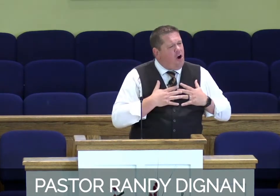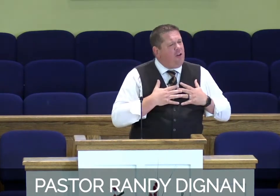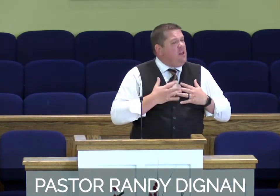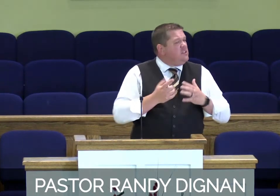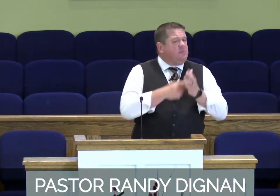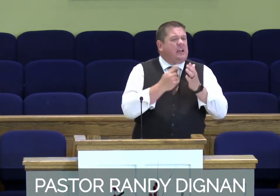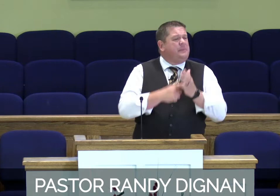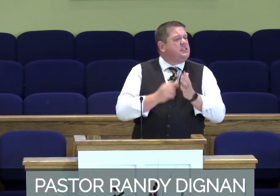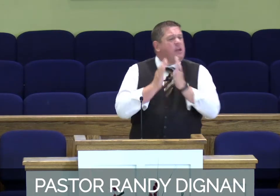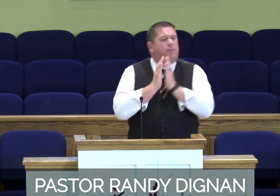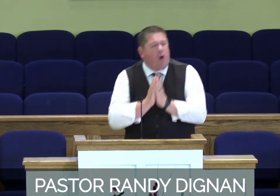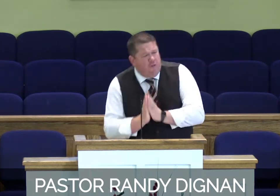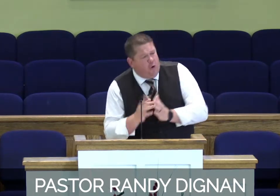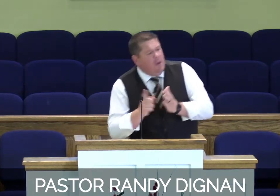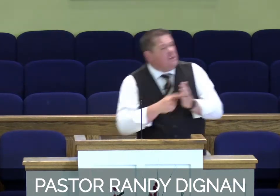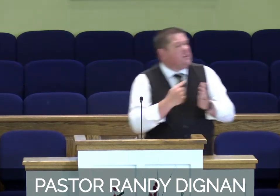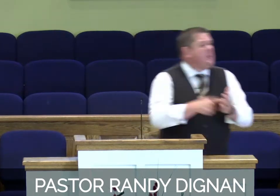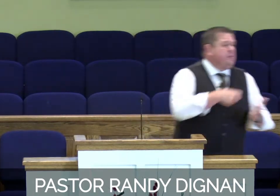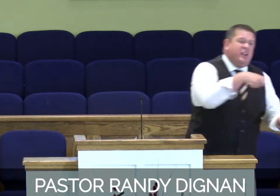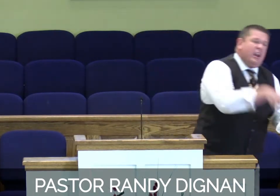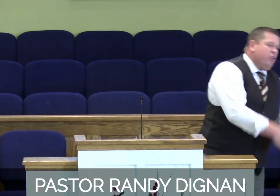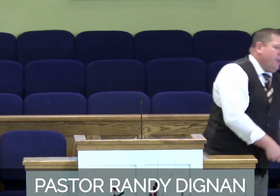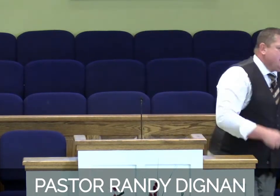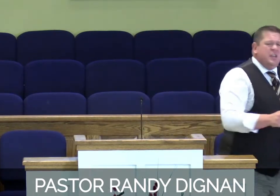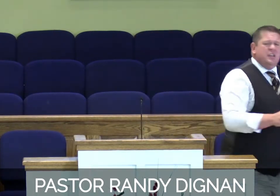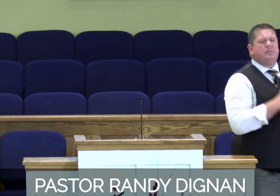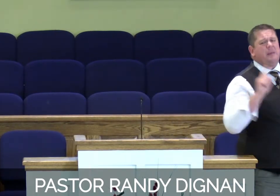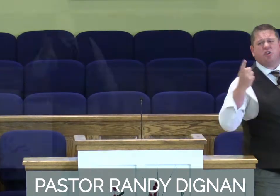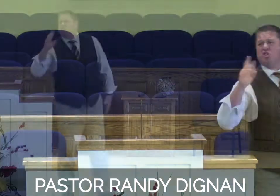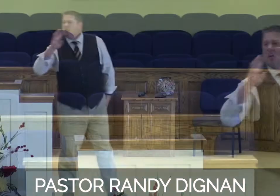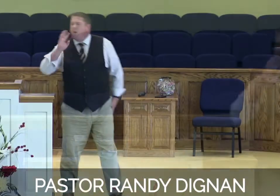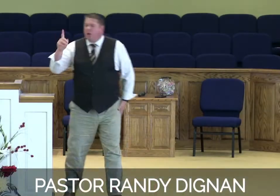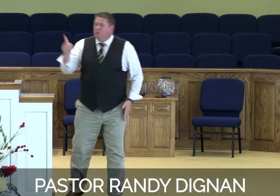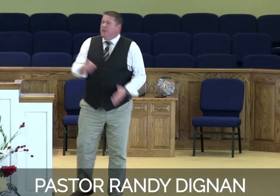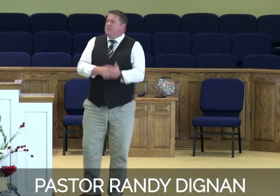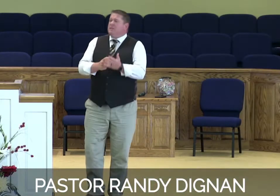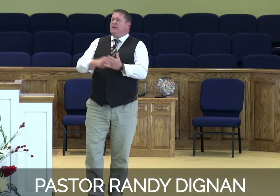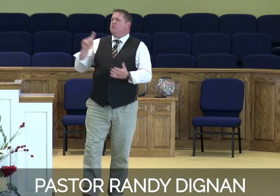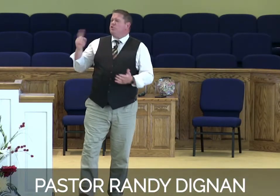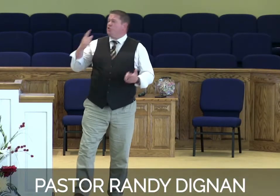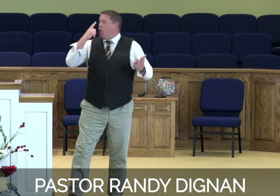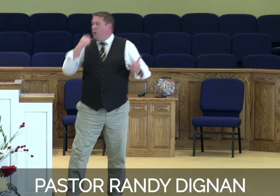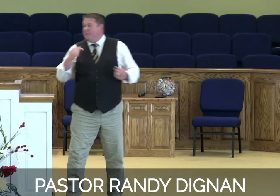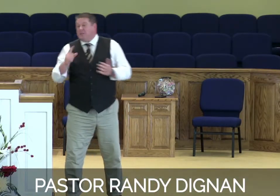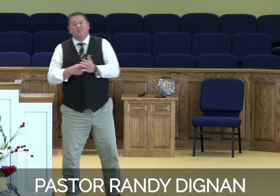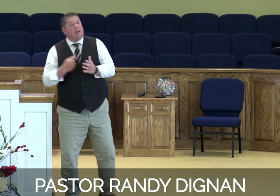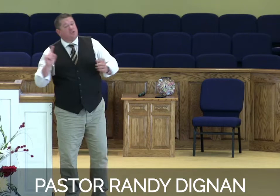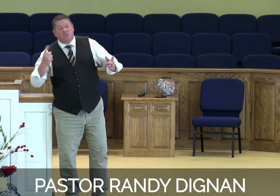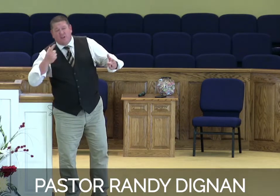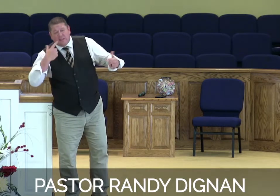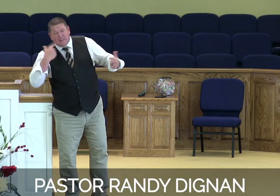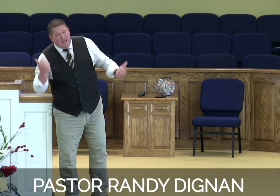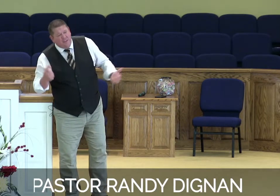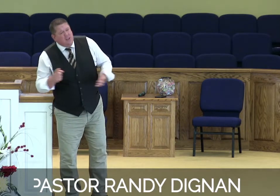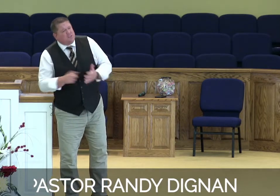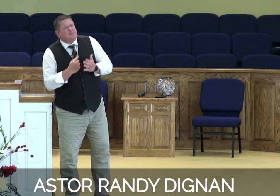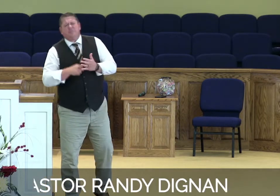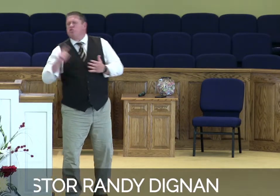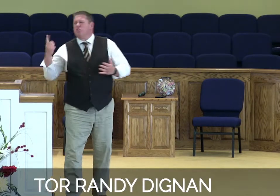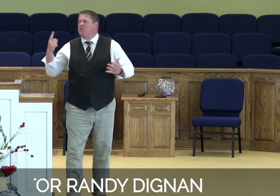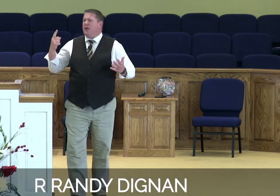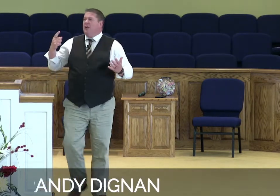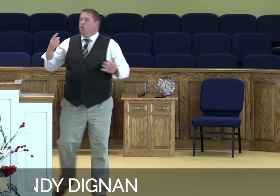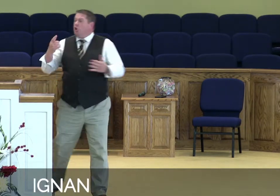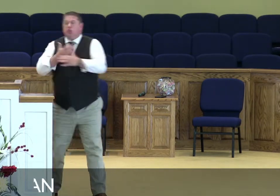on our heart. Sometimes it's in a prayer form. Sometimes you're going to get on your knees. Sometimes you're just going to talk to him. Sometimes you're just going to weep. Sometimes you're just going to laugh.